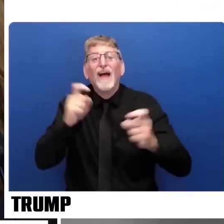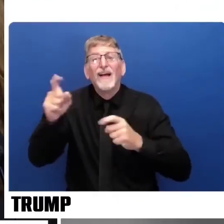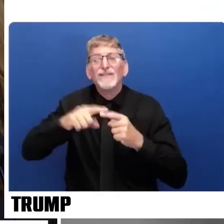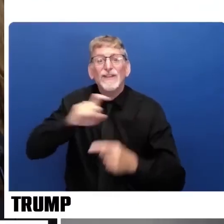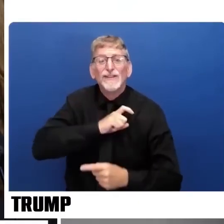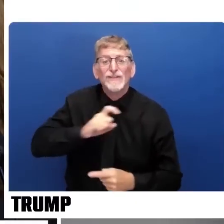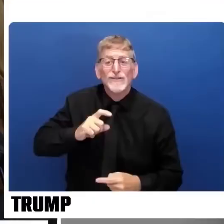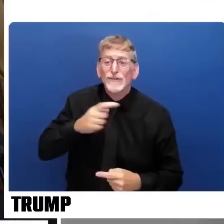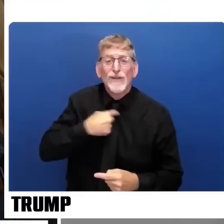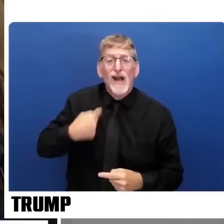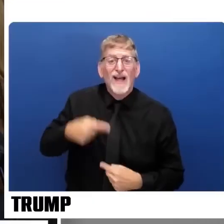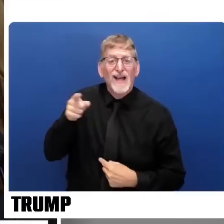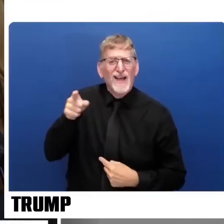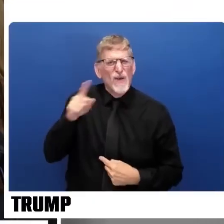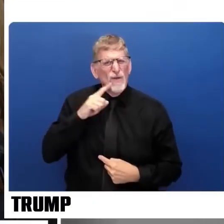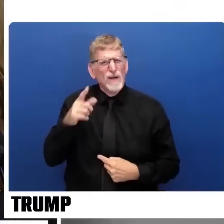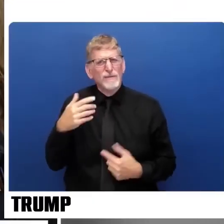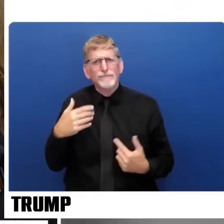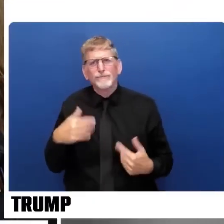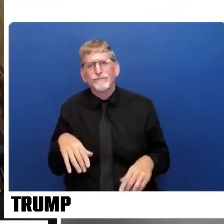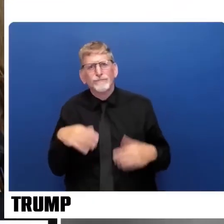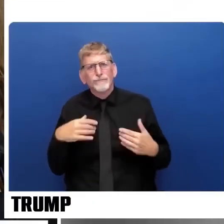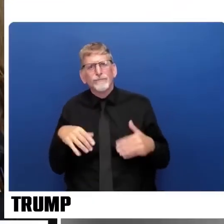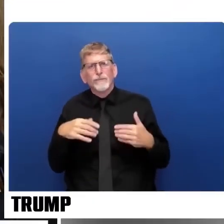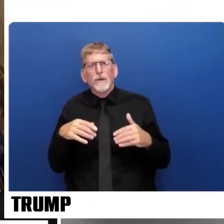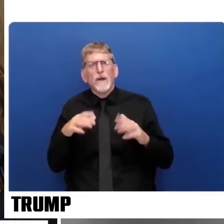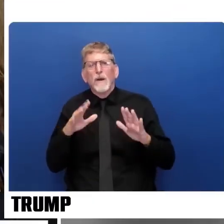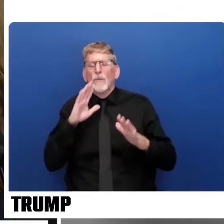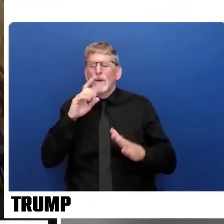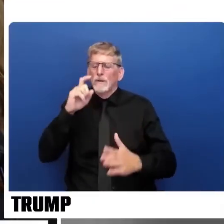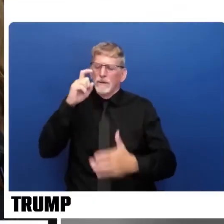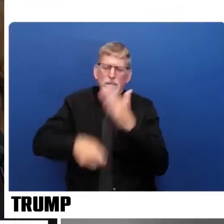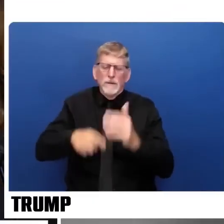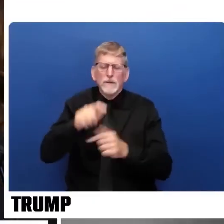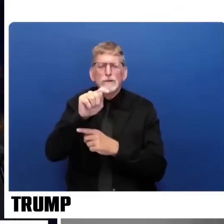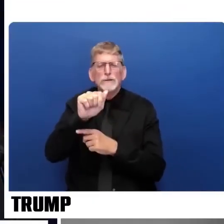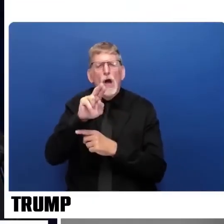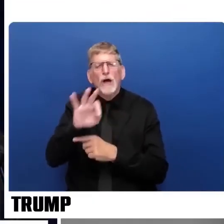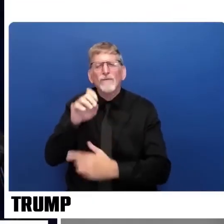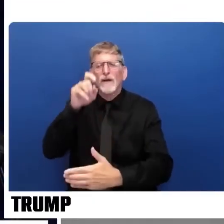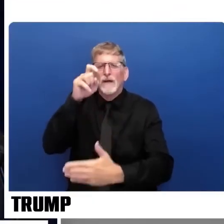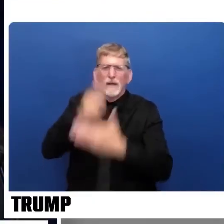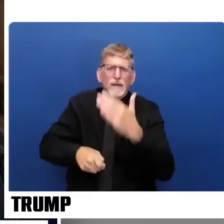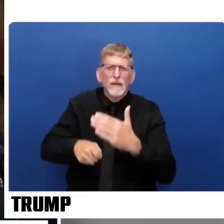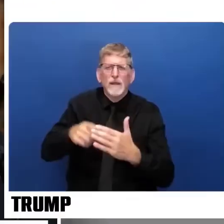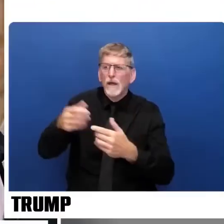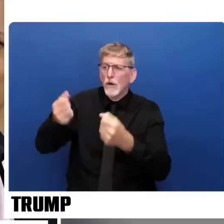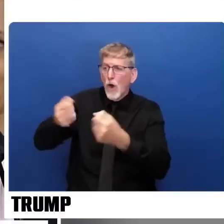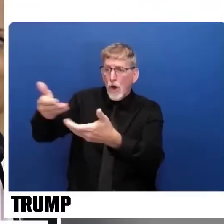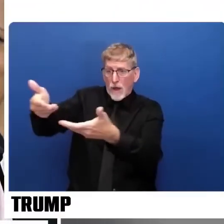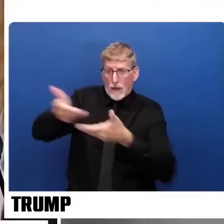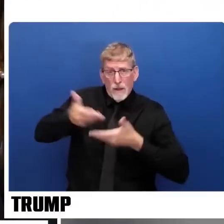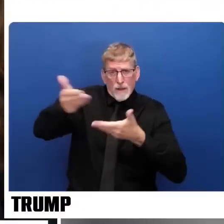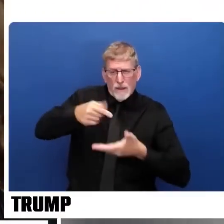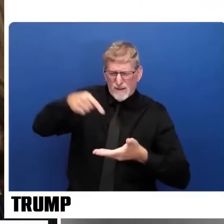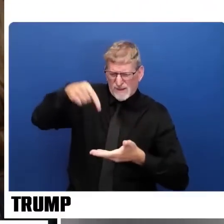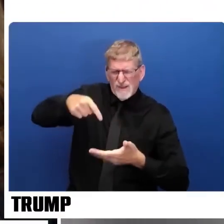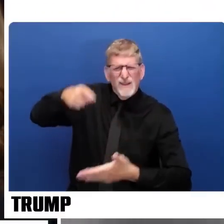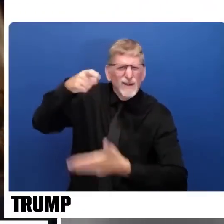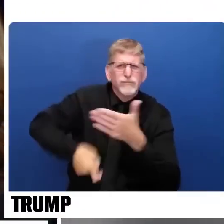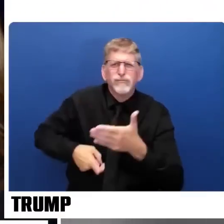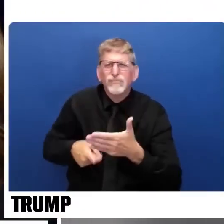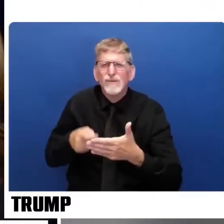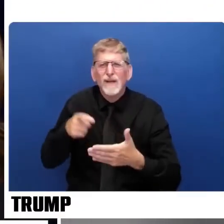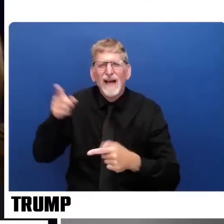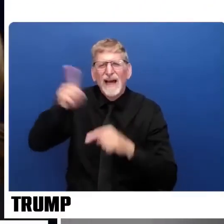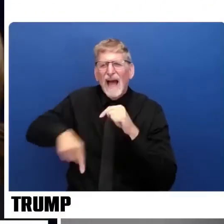not going to let that. We'll put tariffs on those cars so they can't come into our country, because they will kill the United Auto Workers and any auto